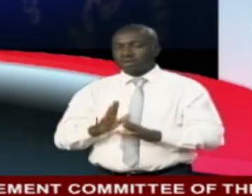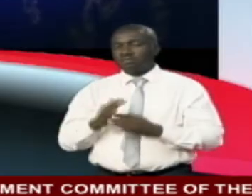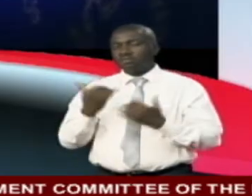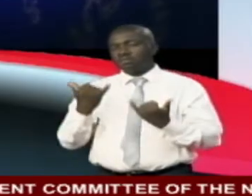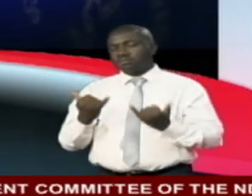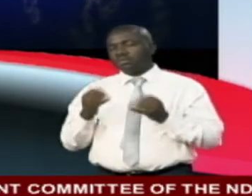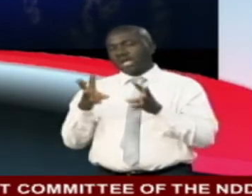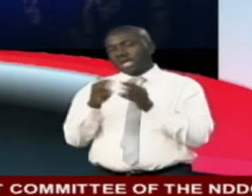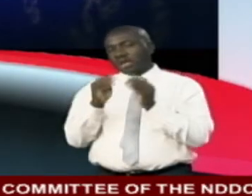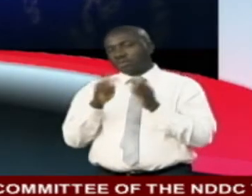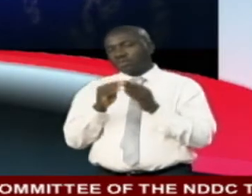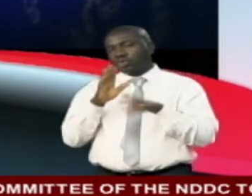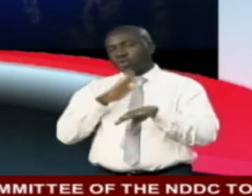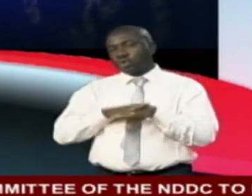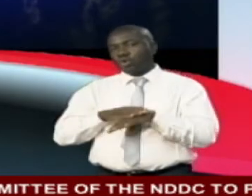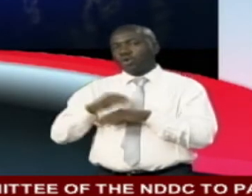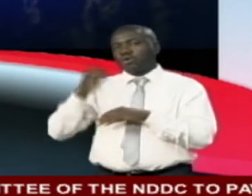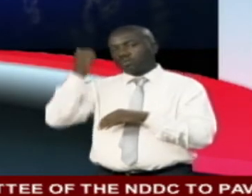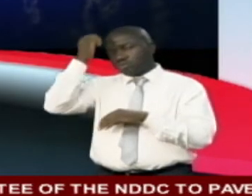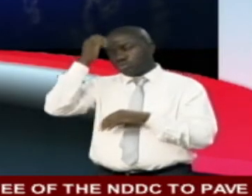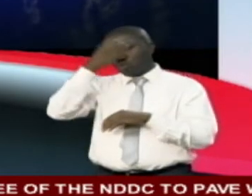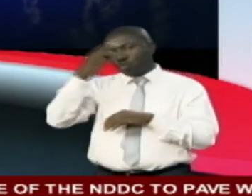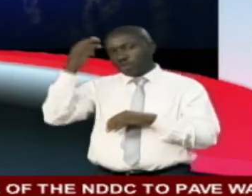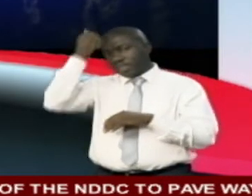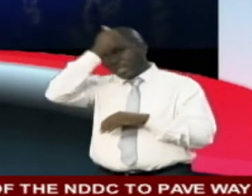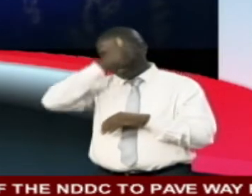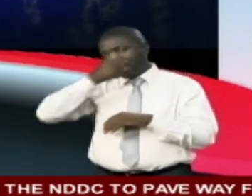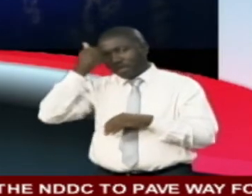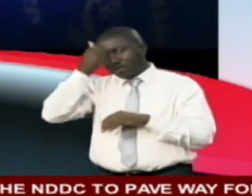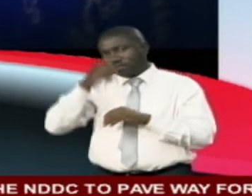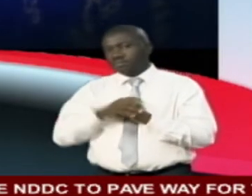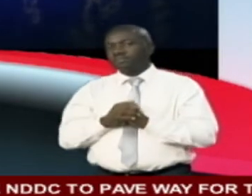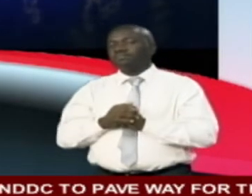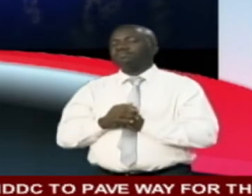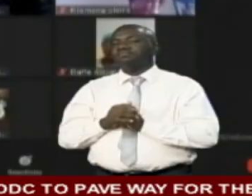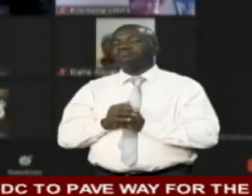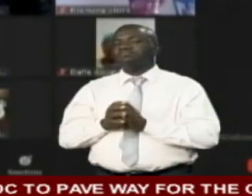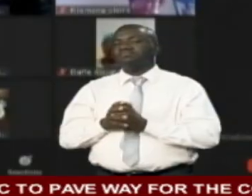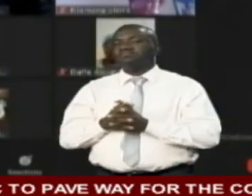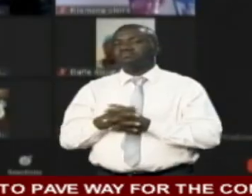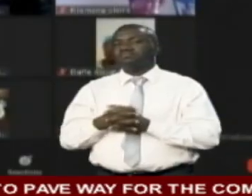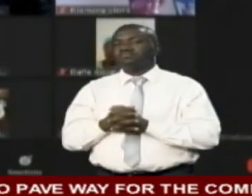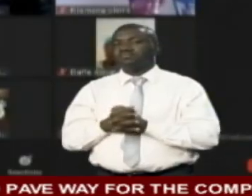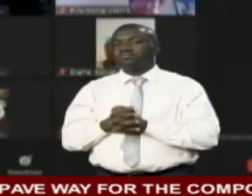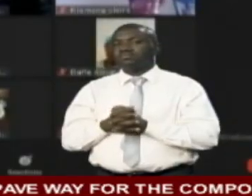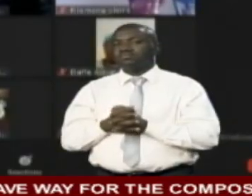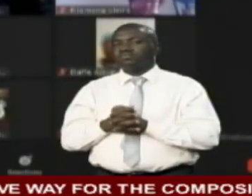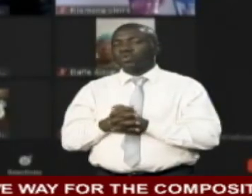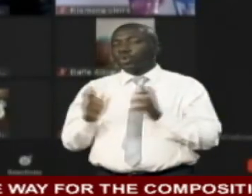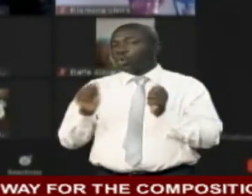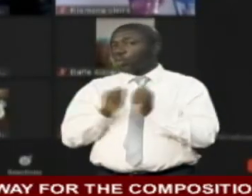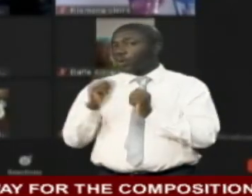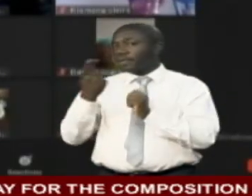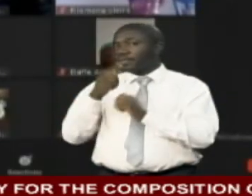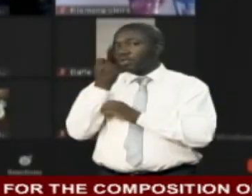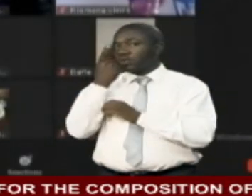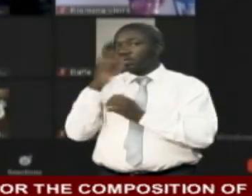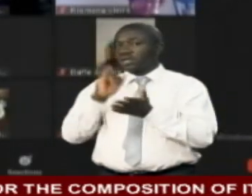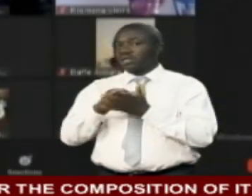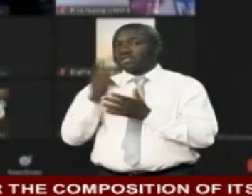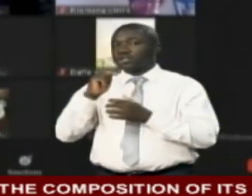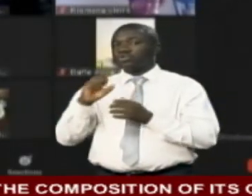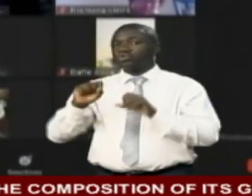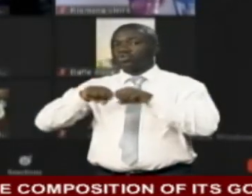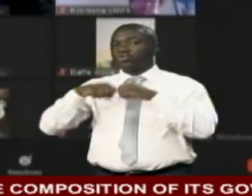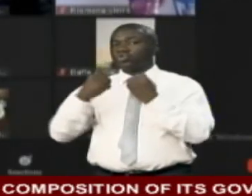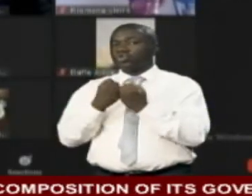extraordinary session of the ECOWAS Parliament. On Nge Fineface reports. With the understanding that the socio-political